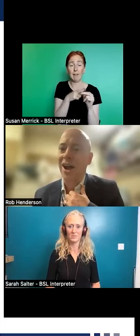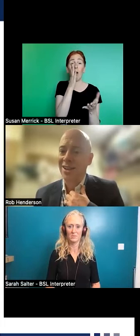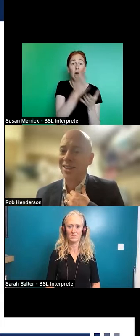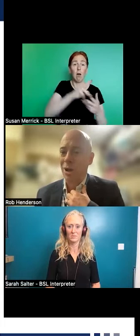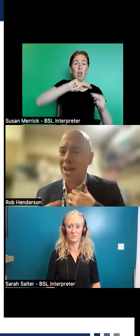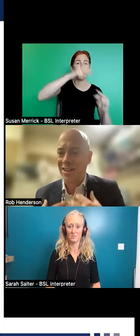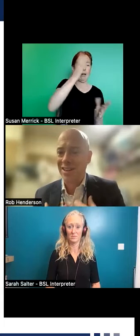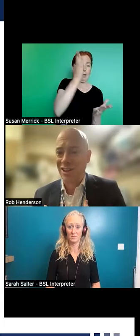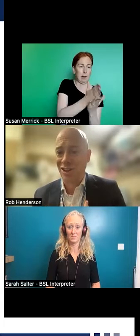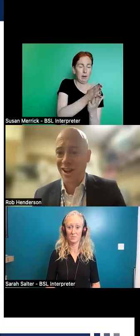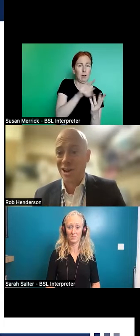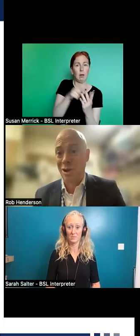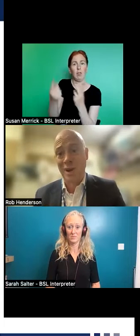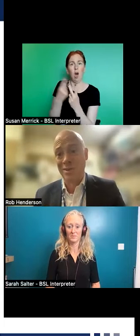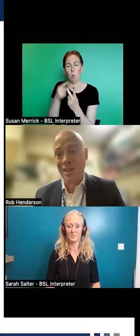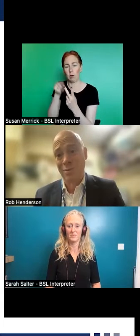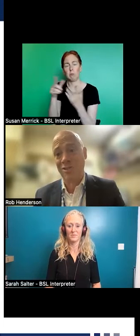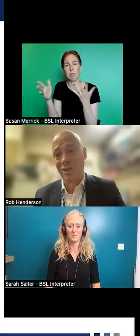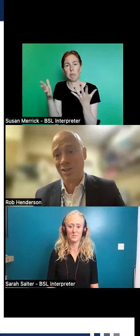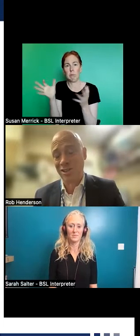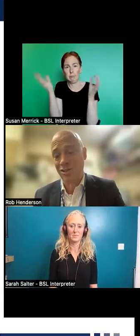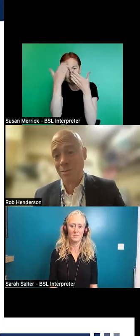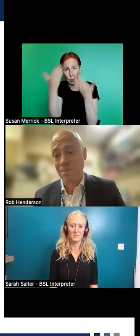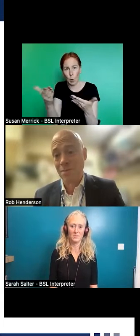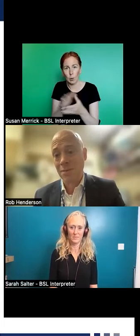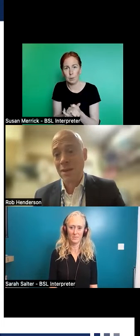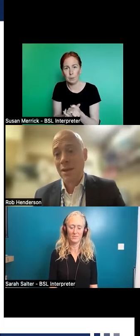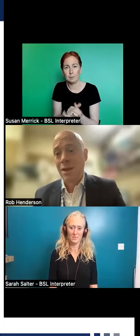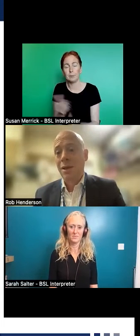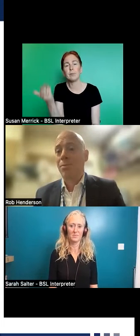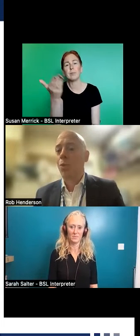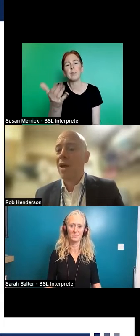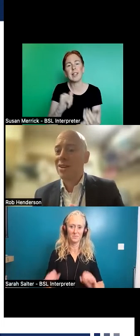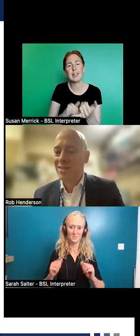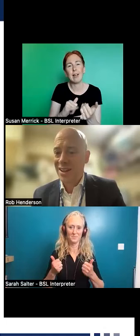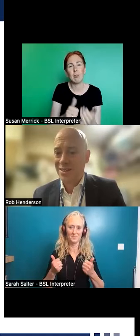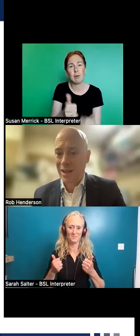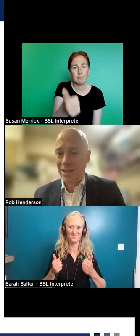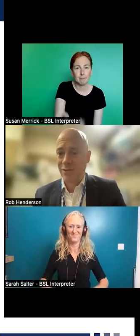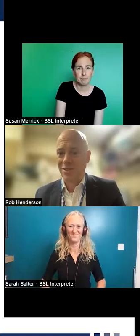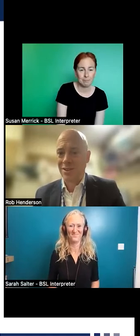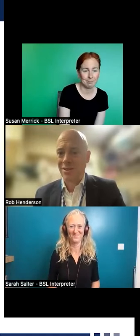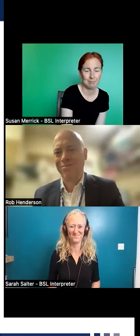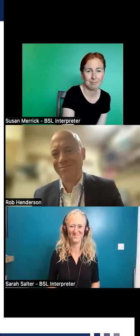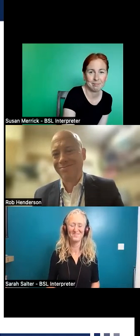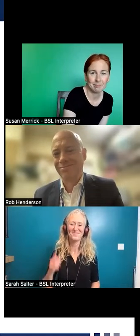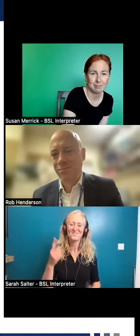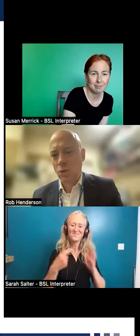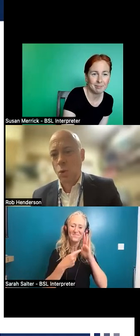No. As a clinician, I know when I'm seeing a patient with Usher syndrome. But where it does make a difference,